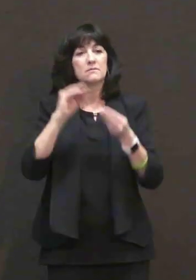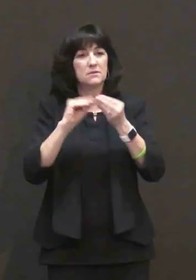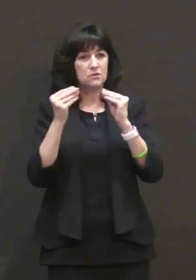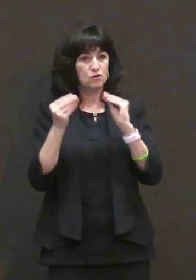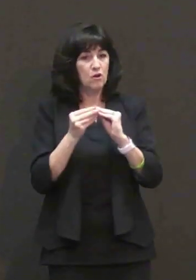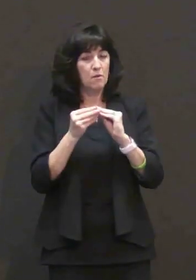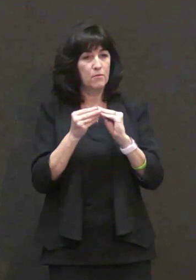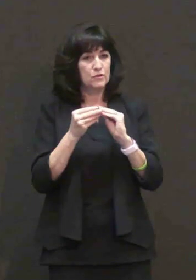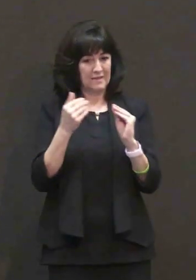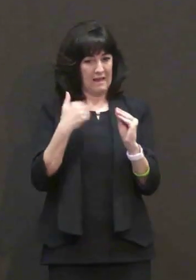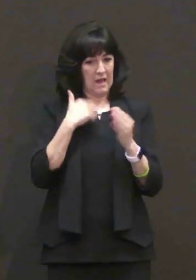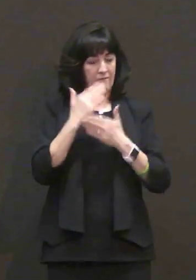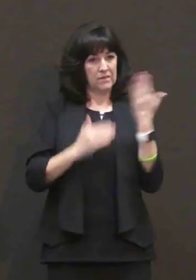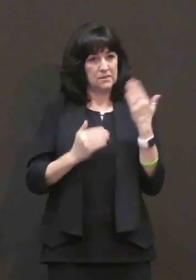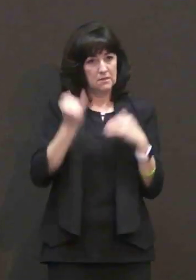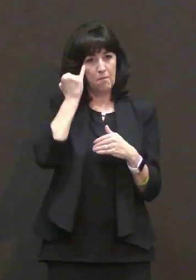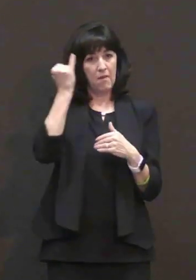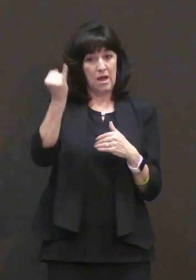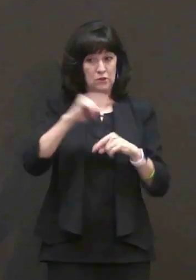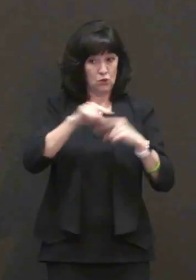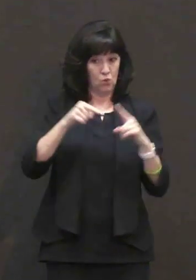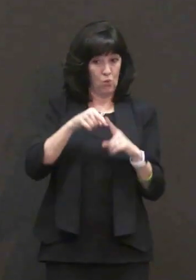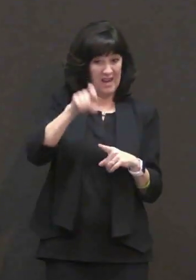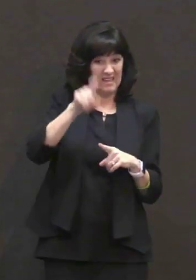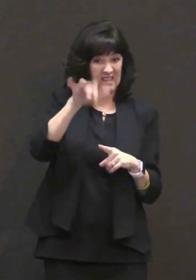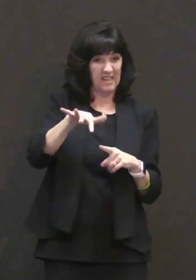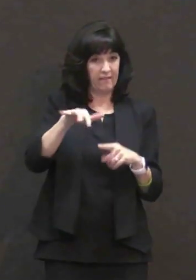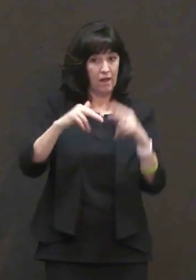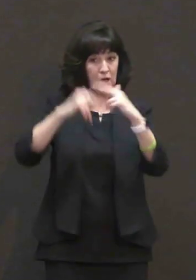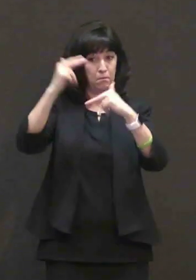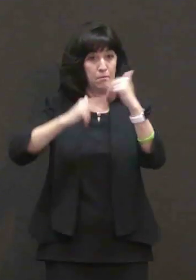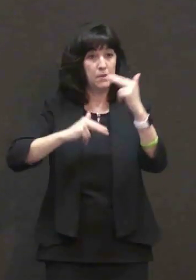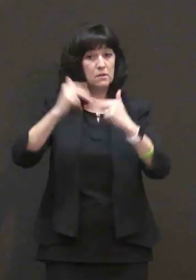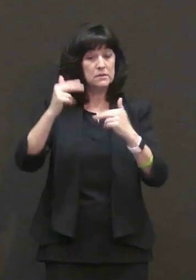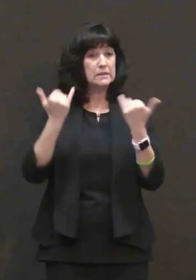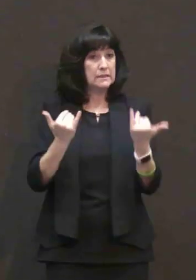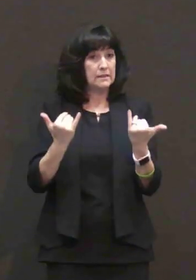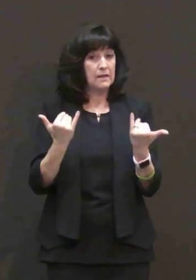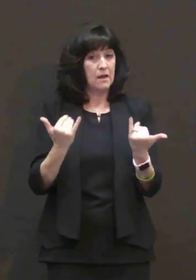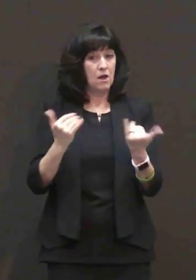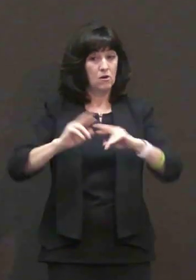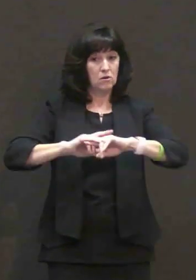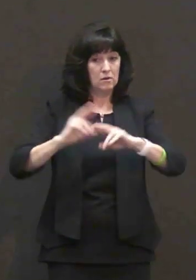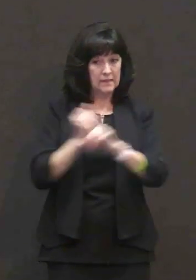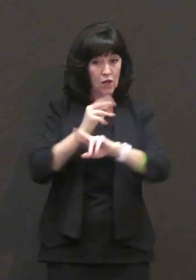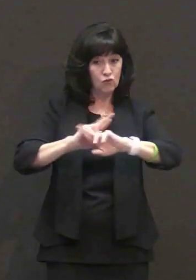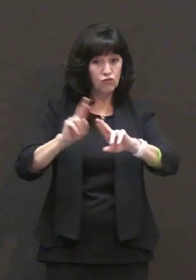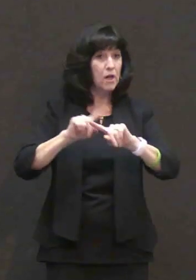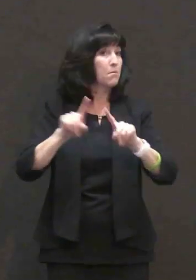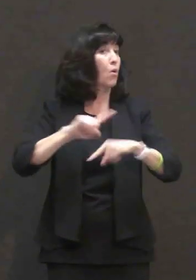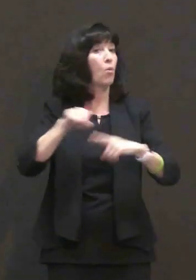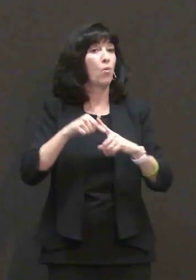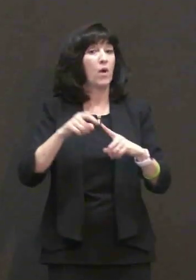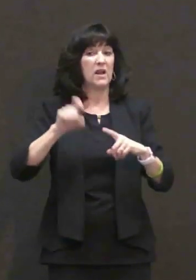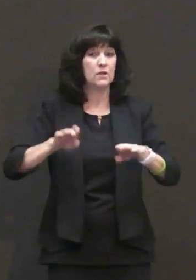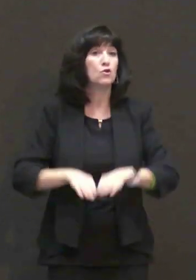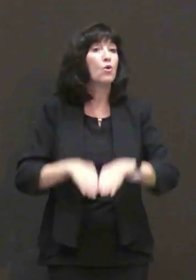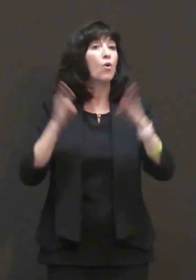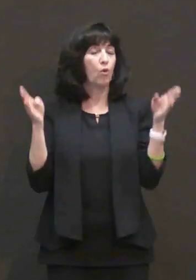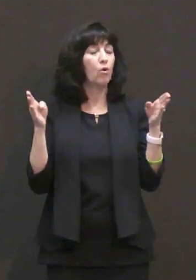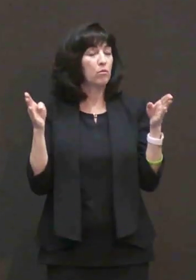when we're going to stand up one of those sites. And I know you're in constant communication with the hospitals, and they'll help